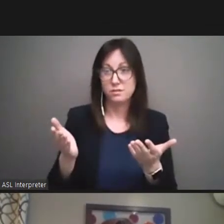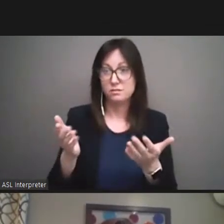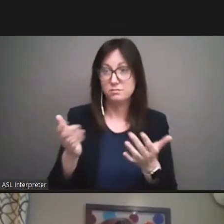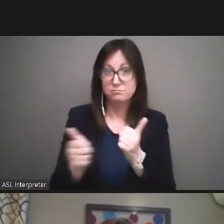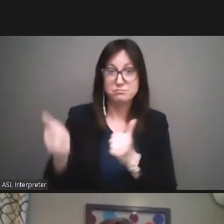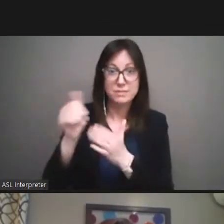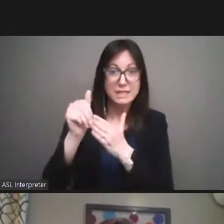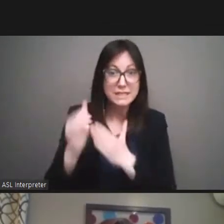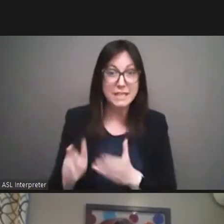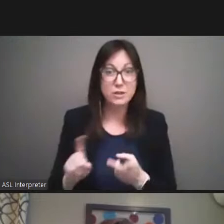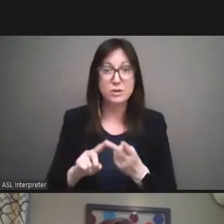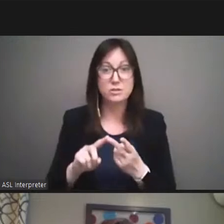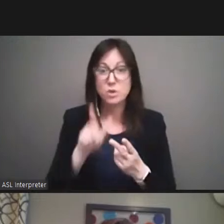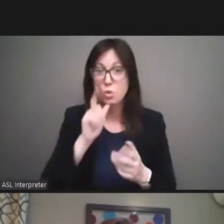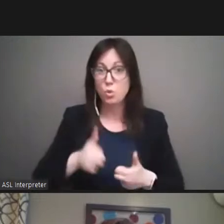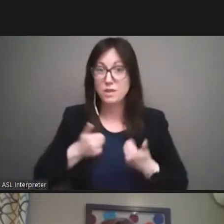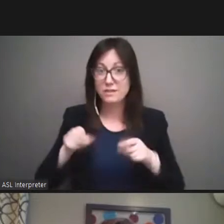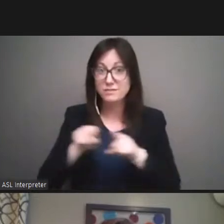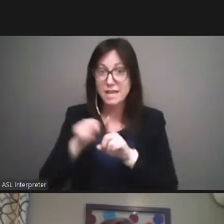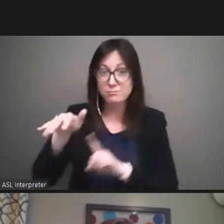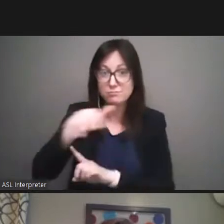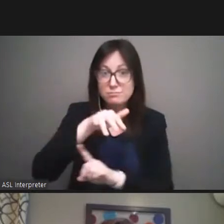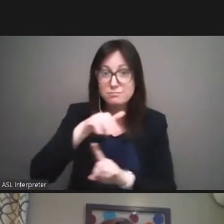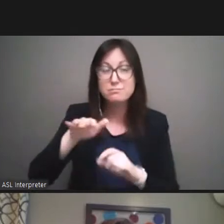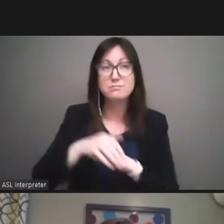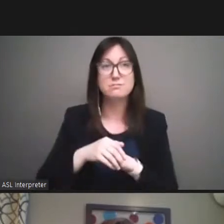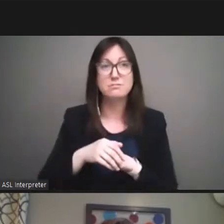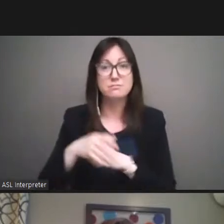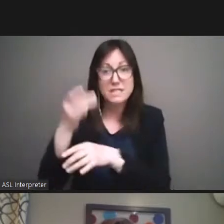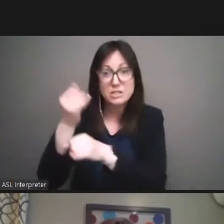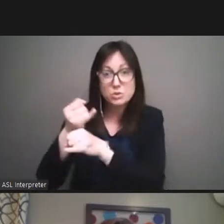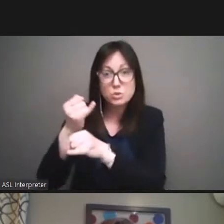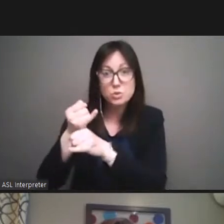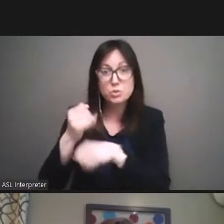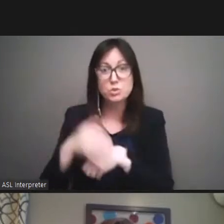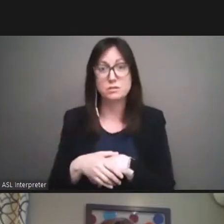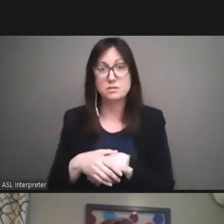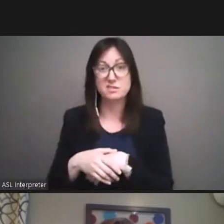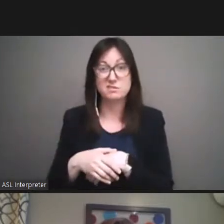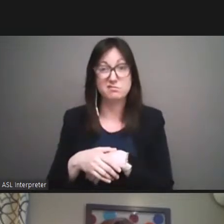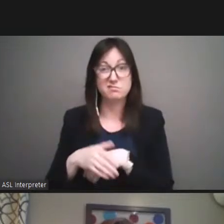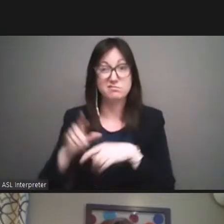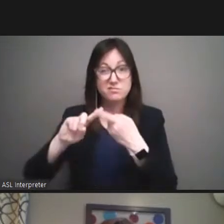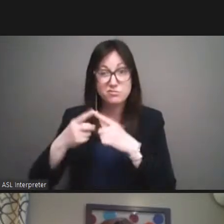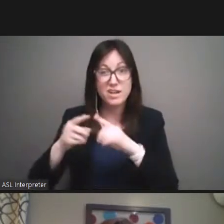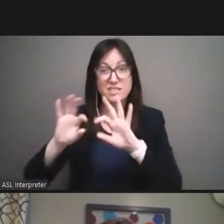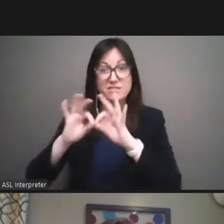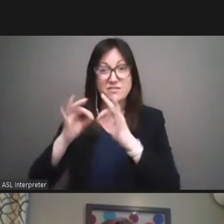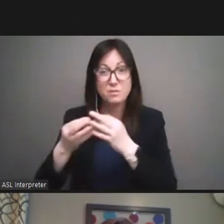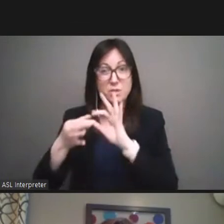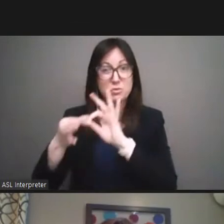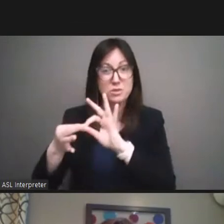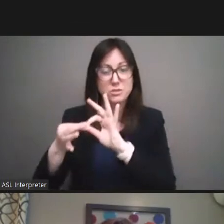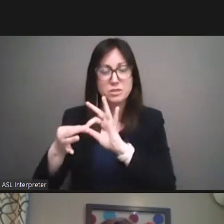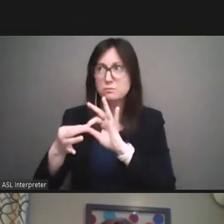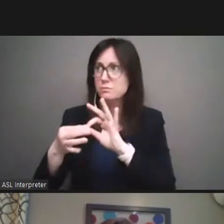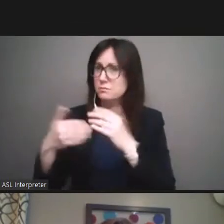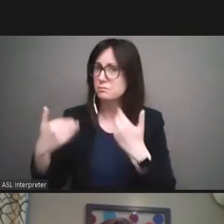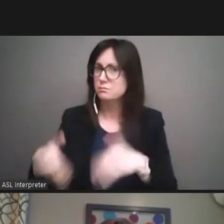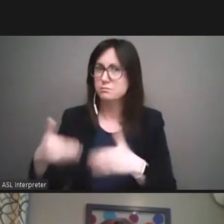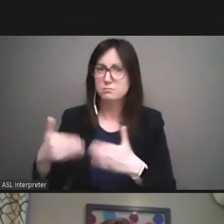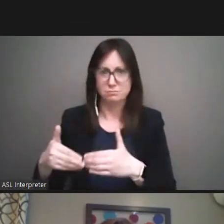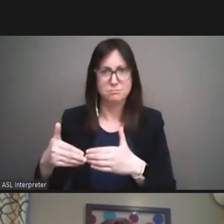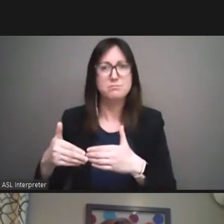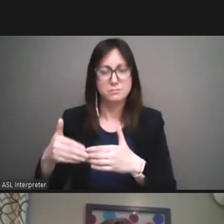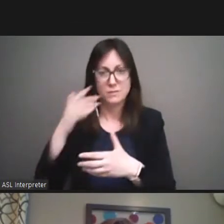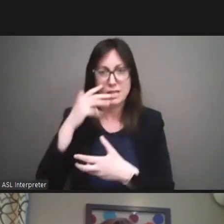leaders, and our institutions, and then also our social connections and the strength of and quality of our social connections